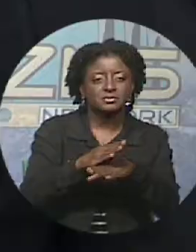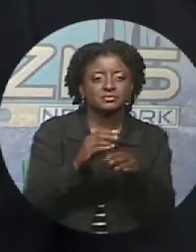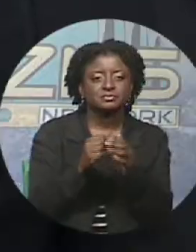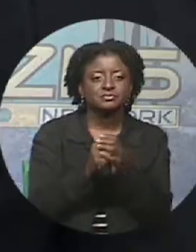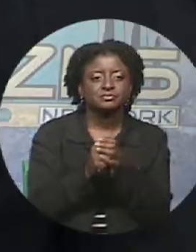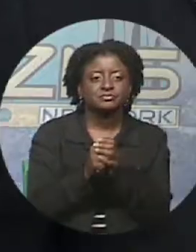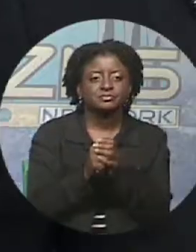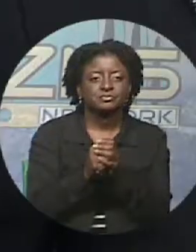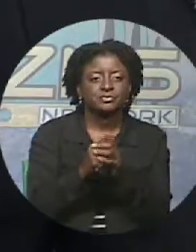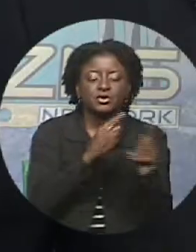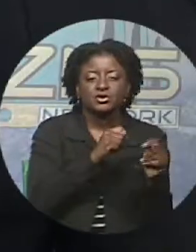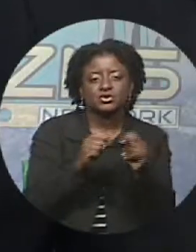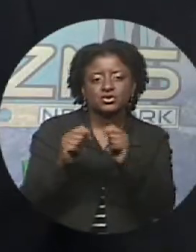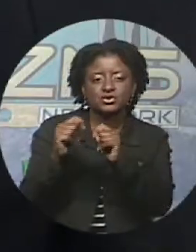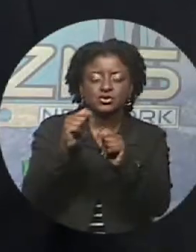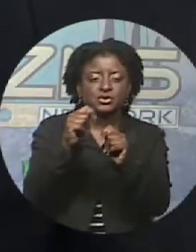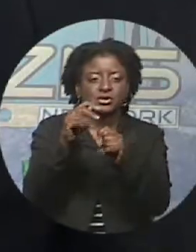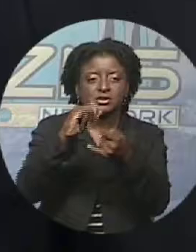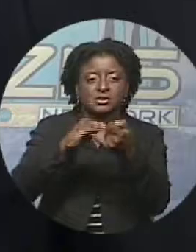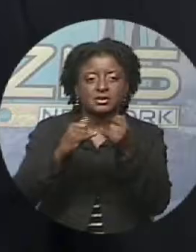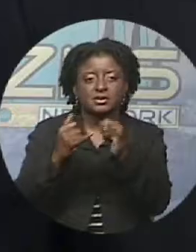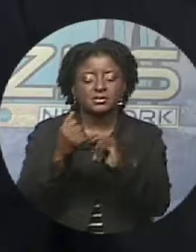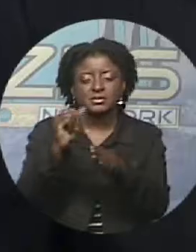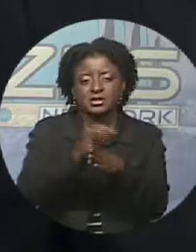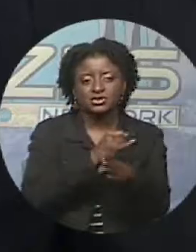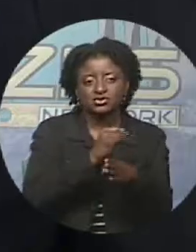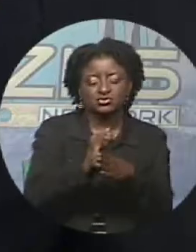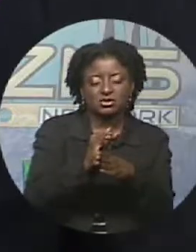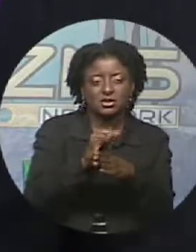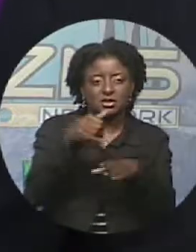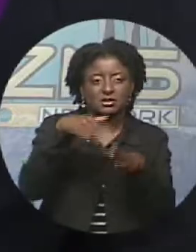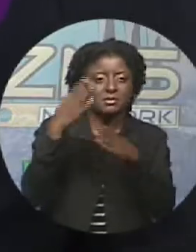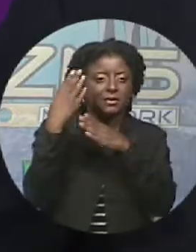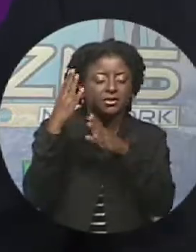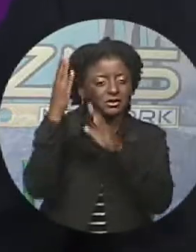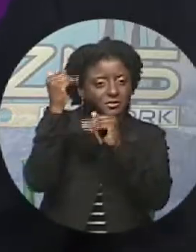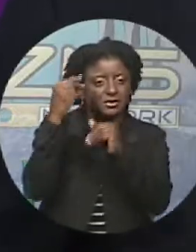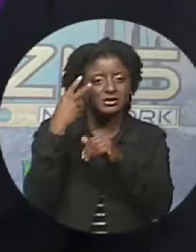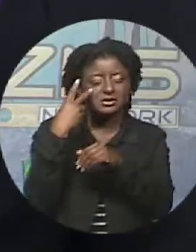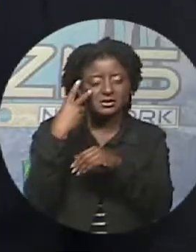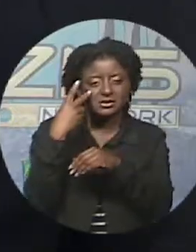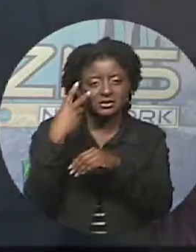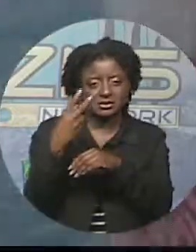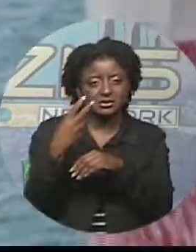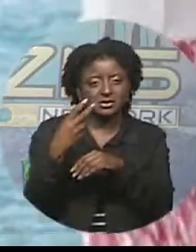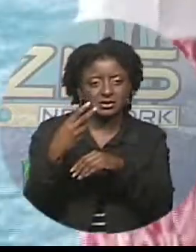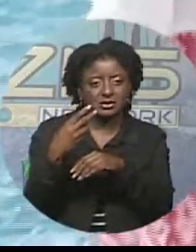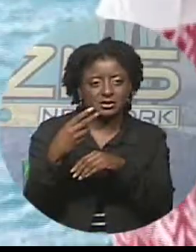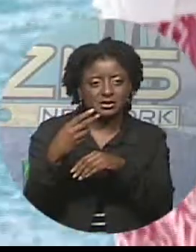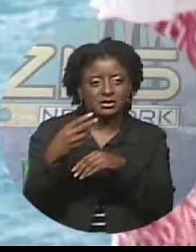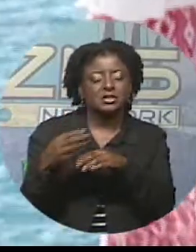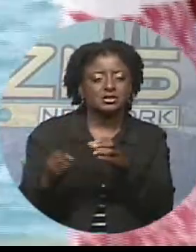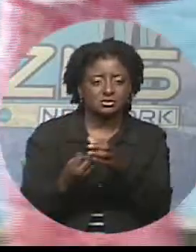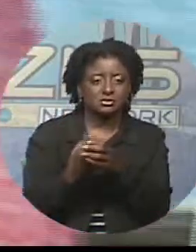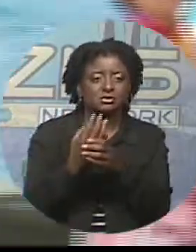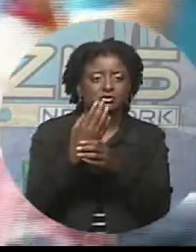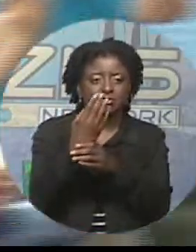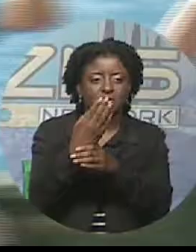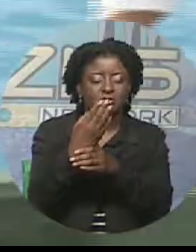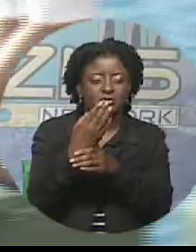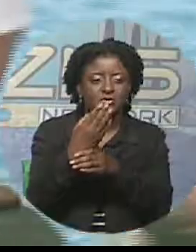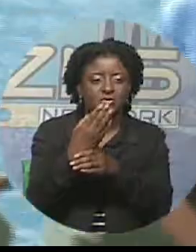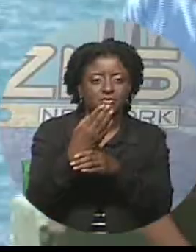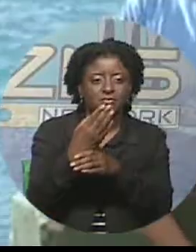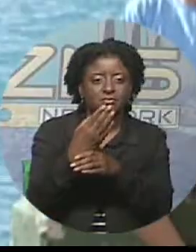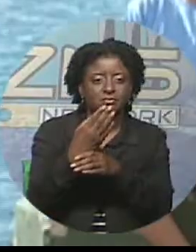News. The tourism industry in the Bahamas expected to see an upswing from the ongoing recovery of the U.S. economy. Investment activity